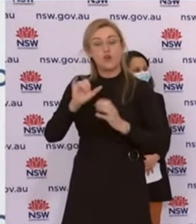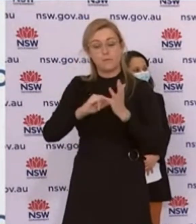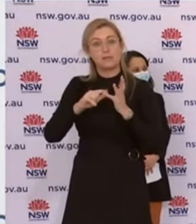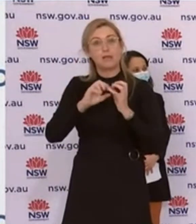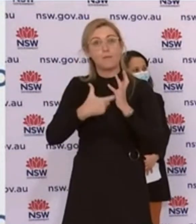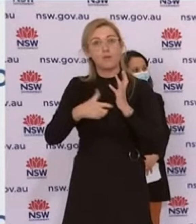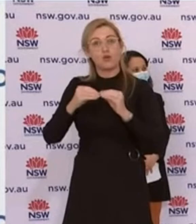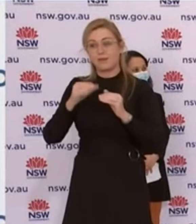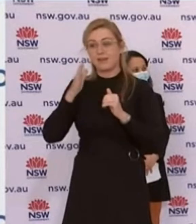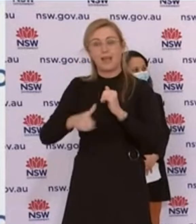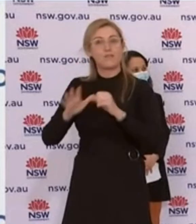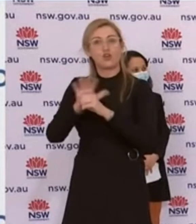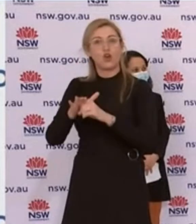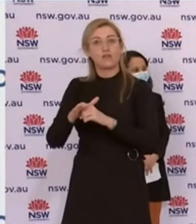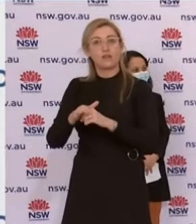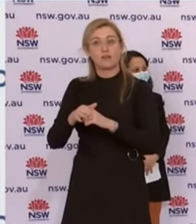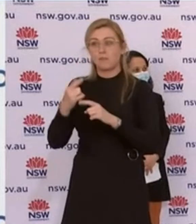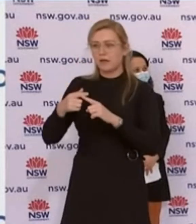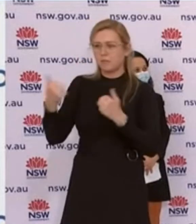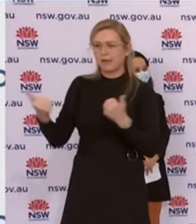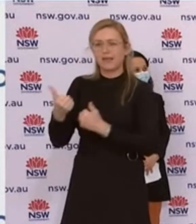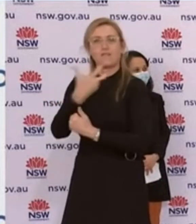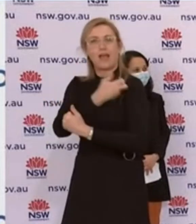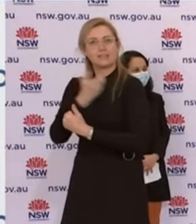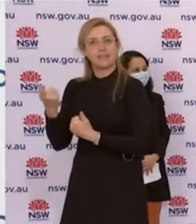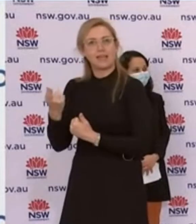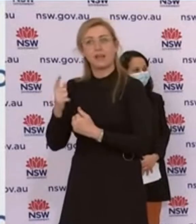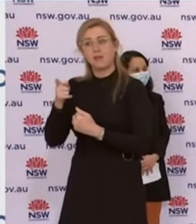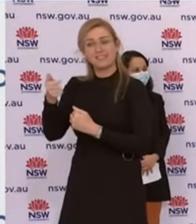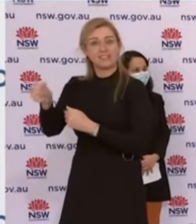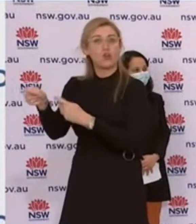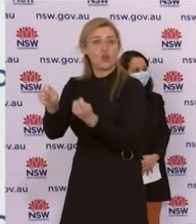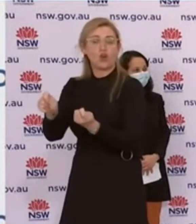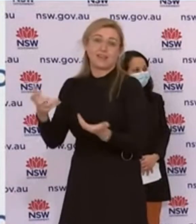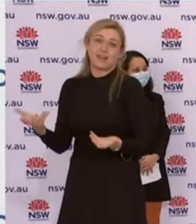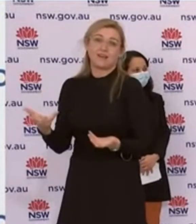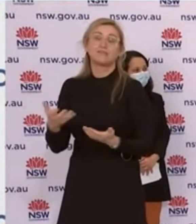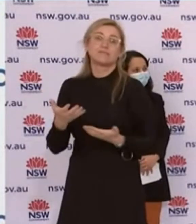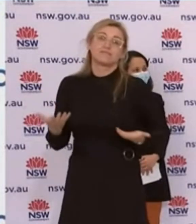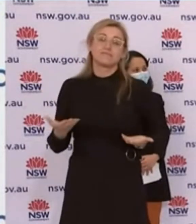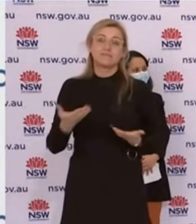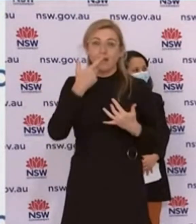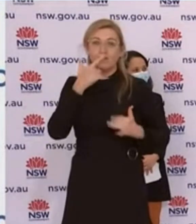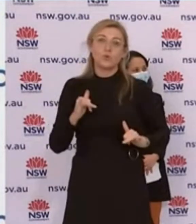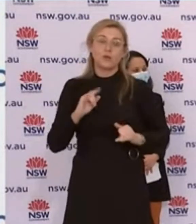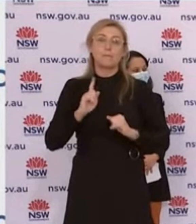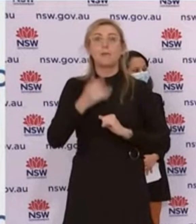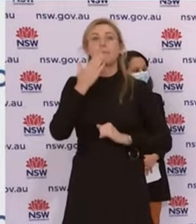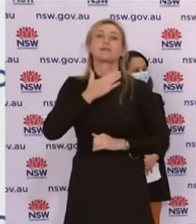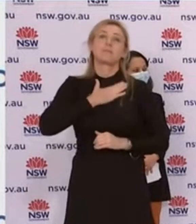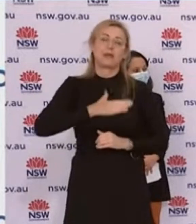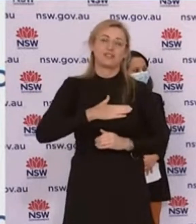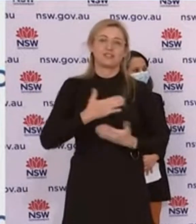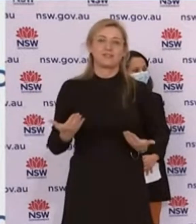cases that have done very well. They've got high vaccination rates. So we're asking everybody to be patient at this time, and we know that we'll